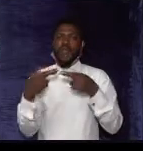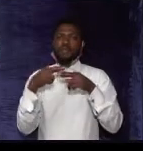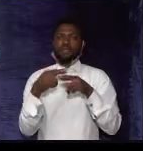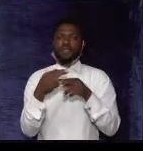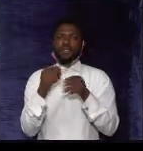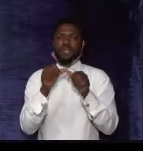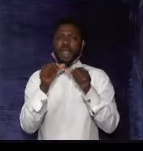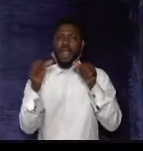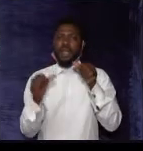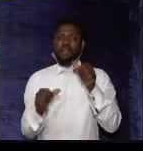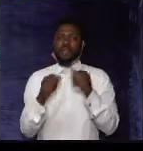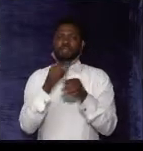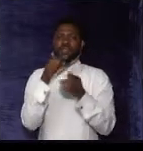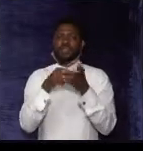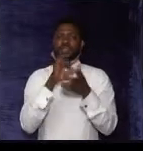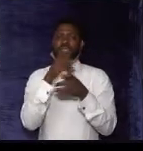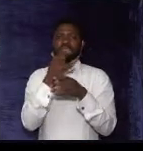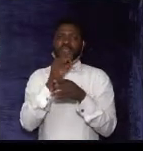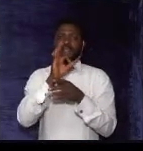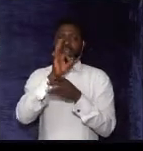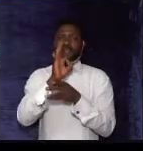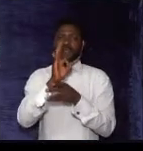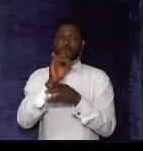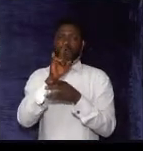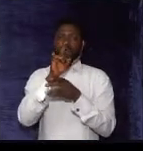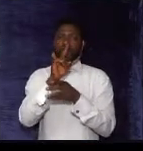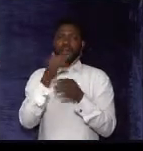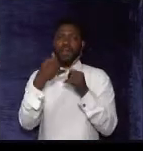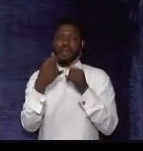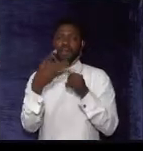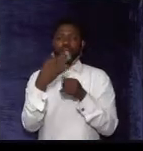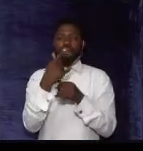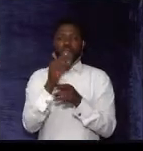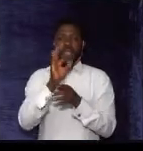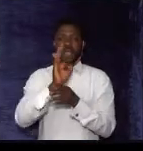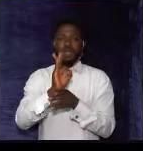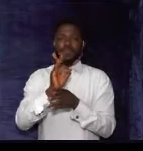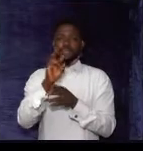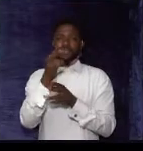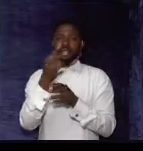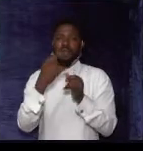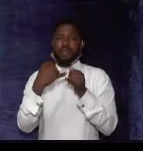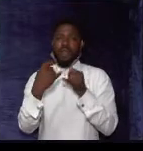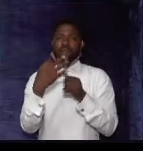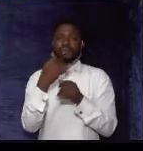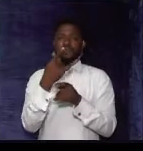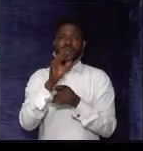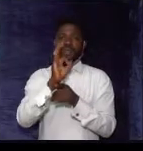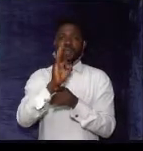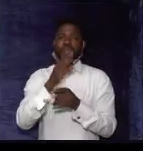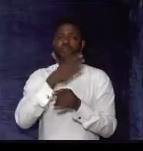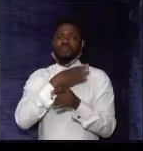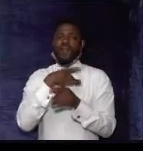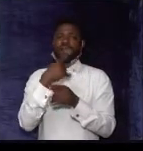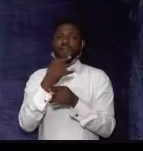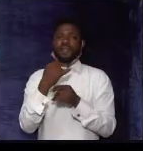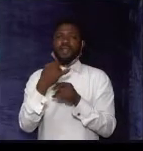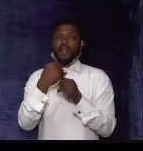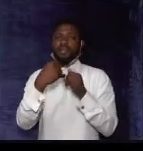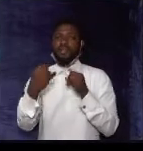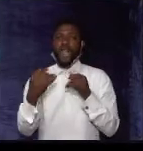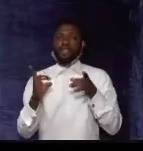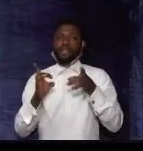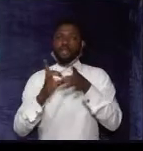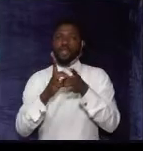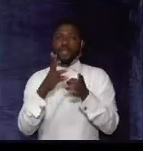They are corresponding angles, because this is the F. One line of the F, second line of the F, and